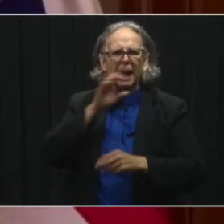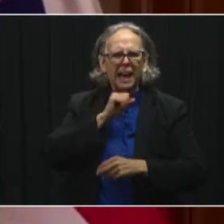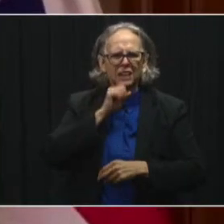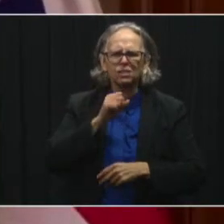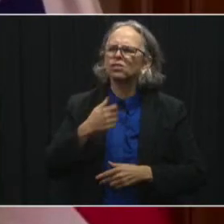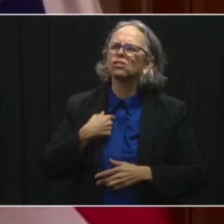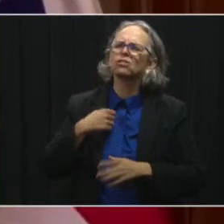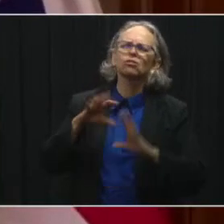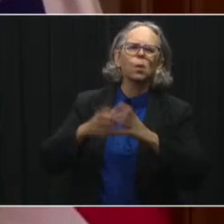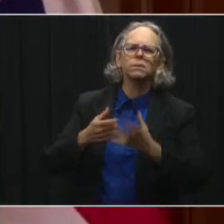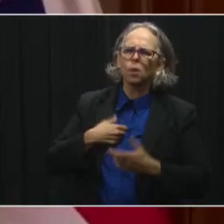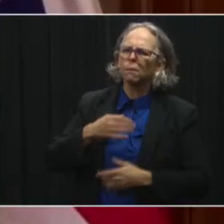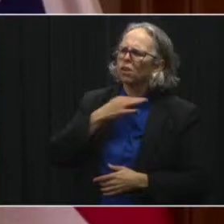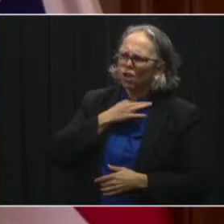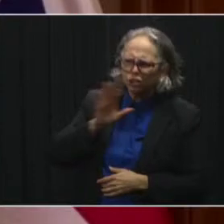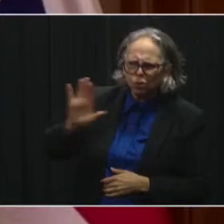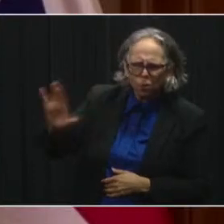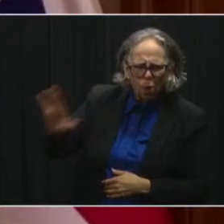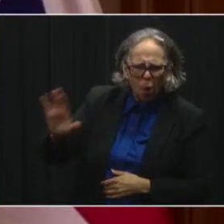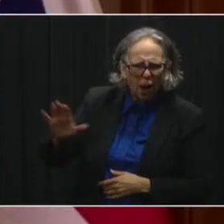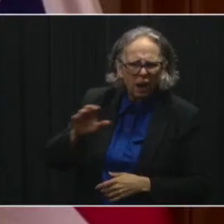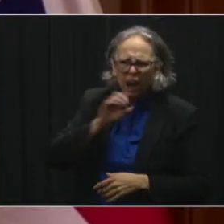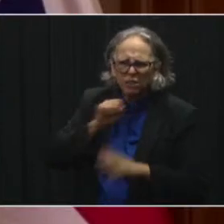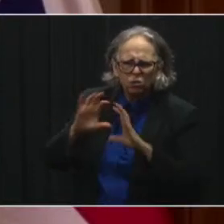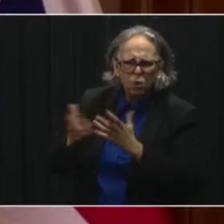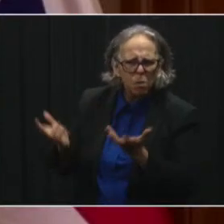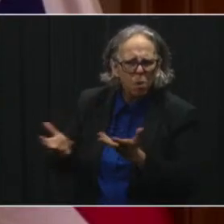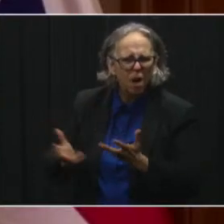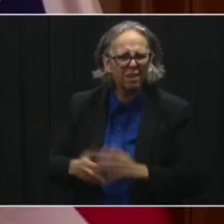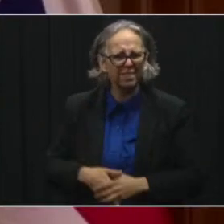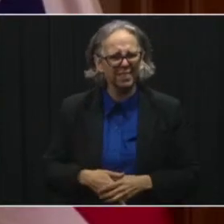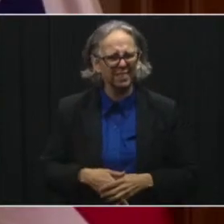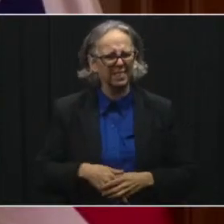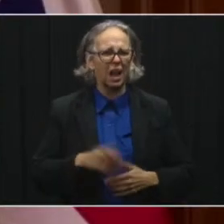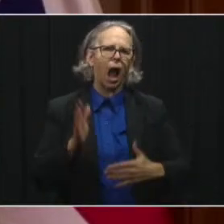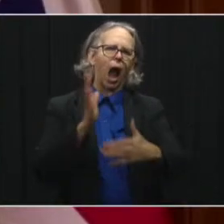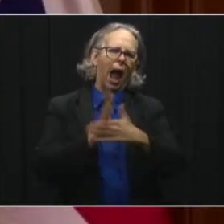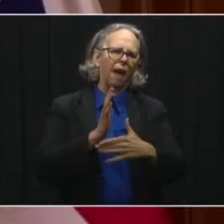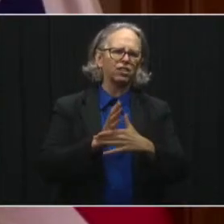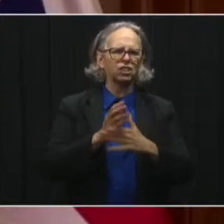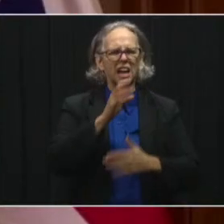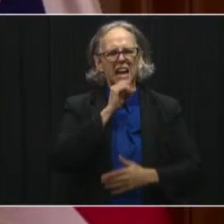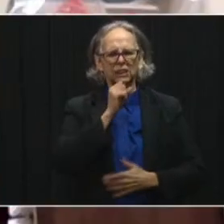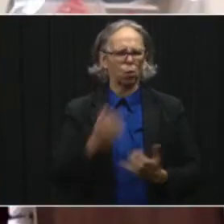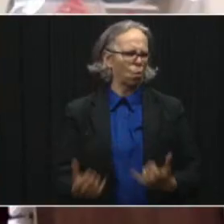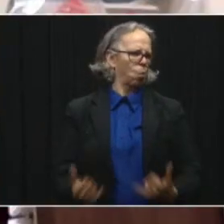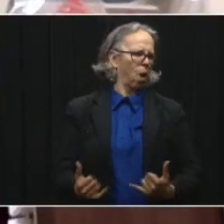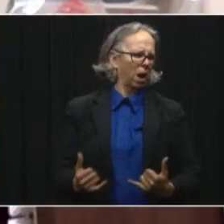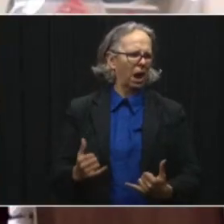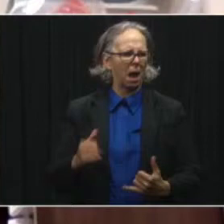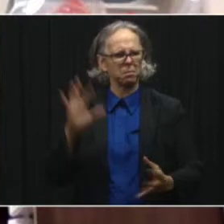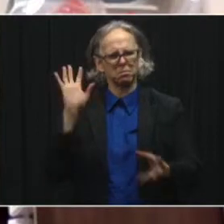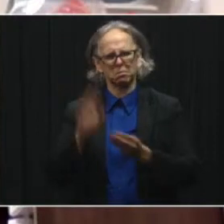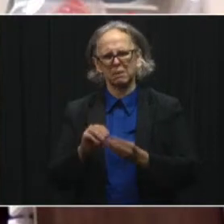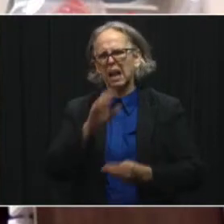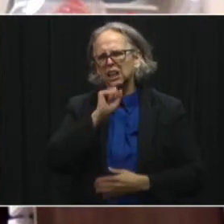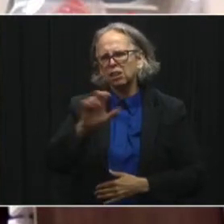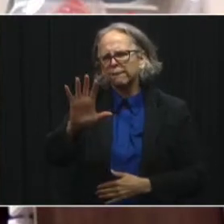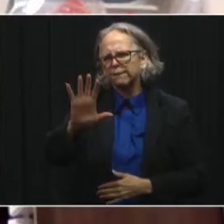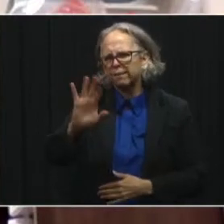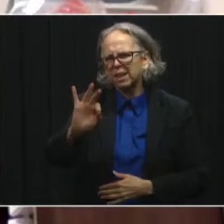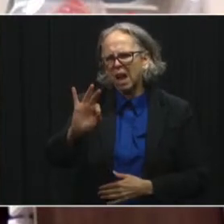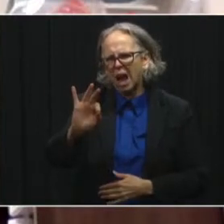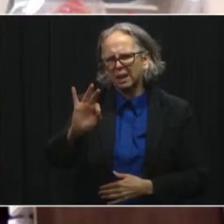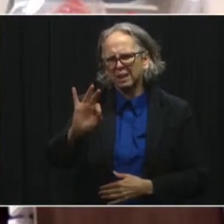there? Our average age right now that we're seeing is around 59, with many of those